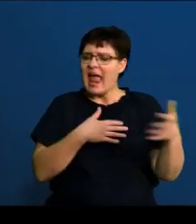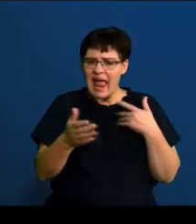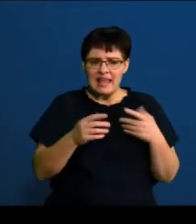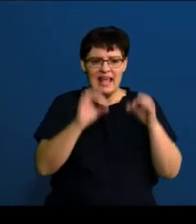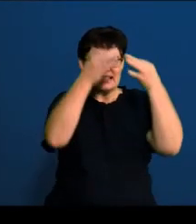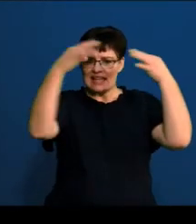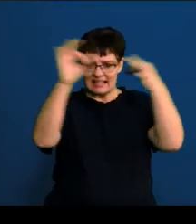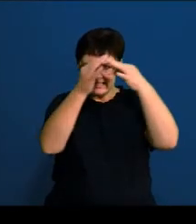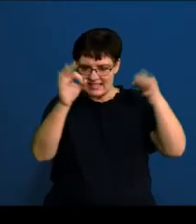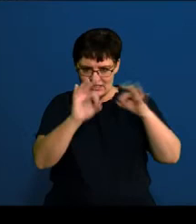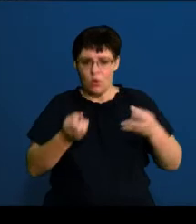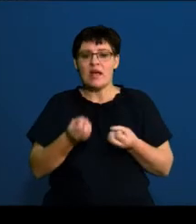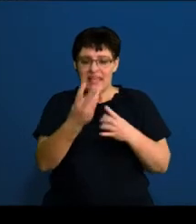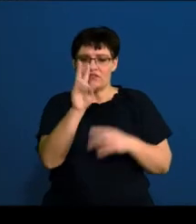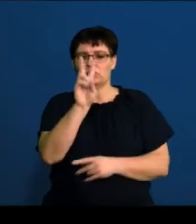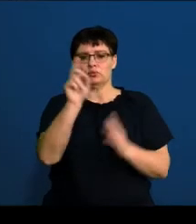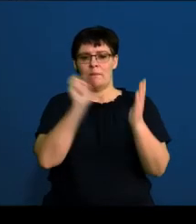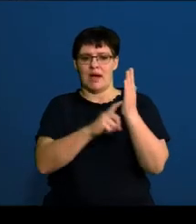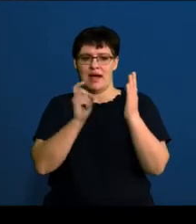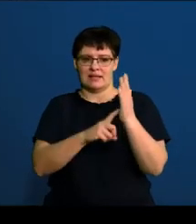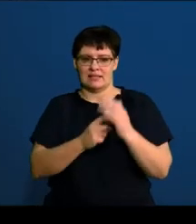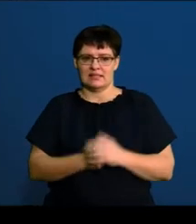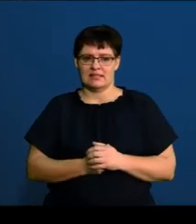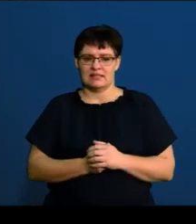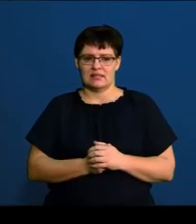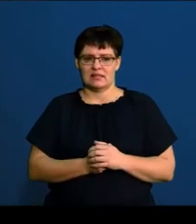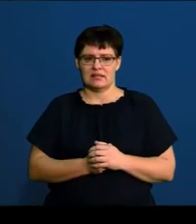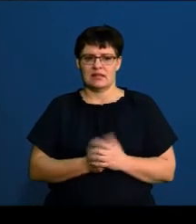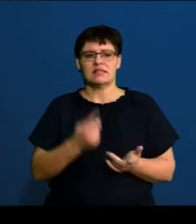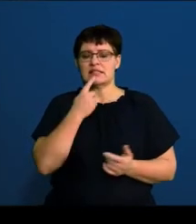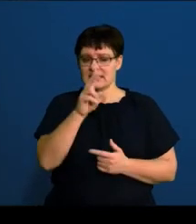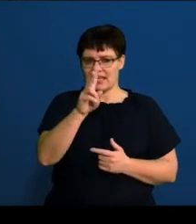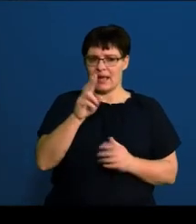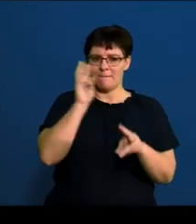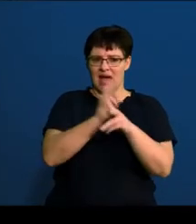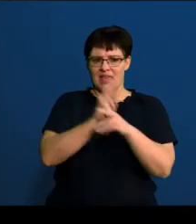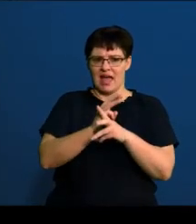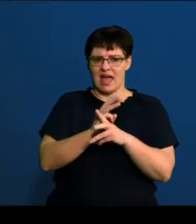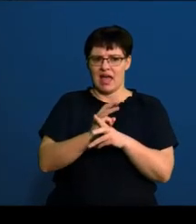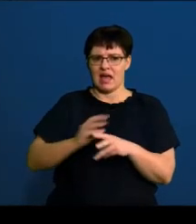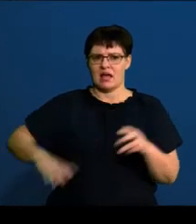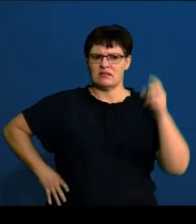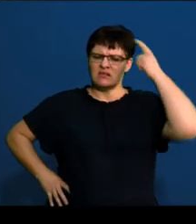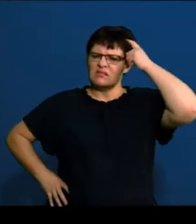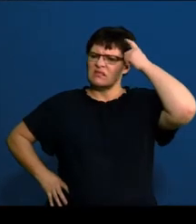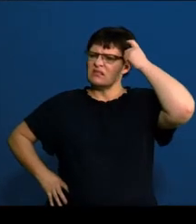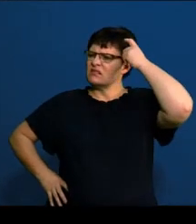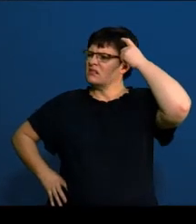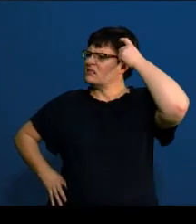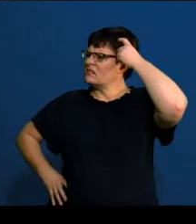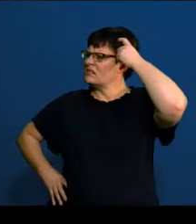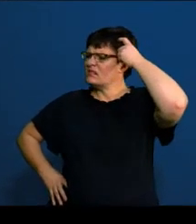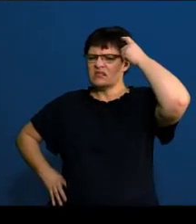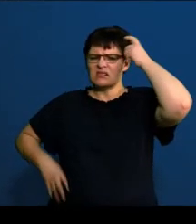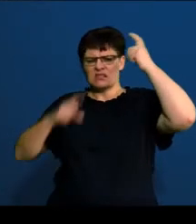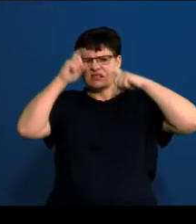sentences would give you 2 marks. Okay, so let's look at it. There she is. She's got her hand on her head. She's looking puzzled. The hand